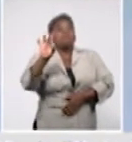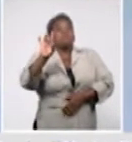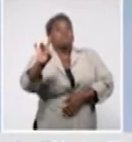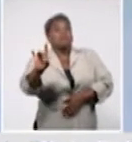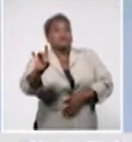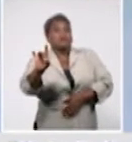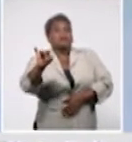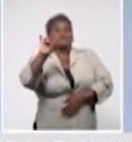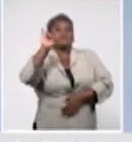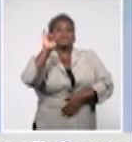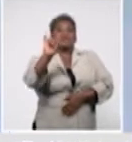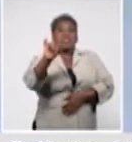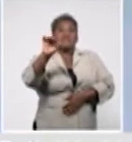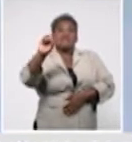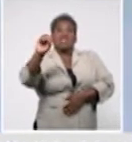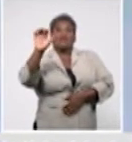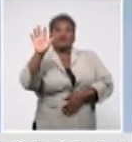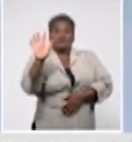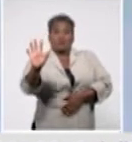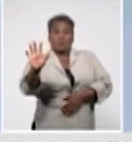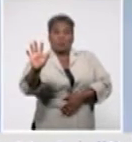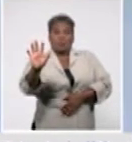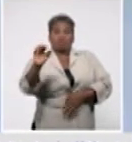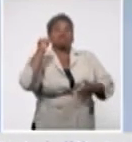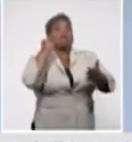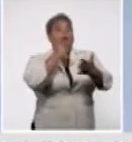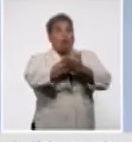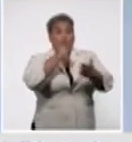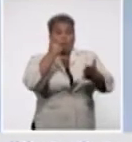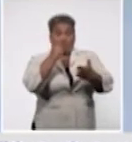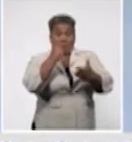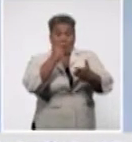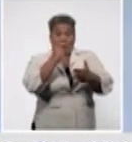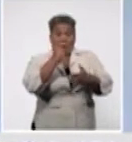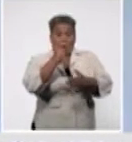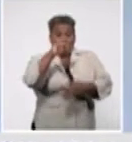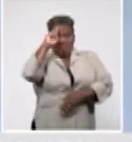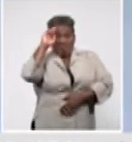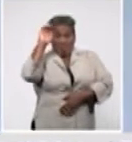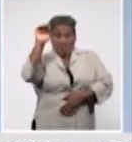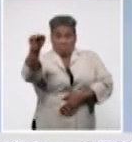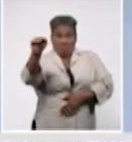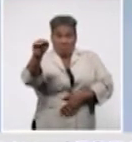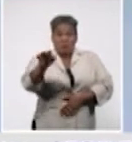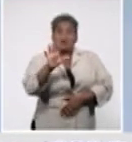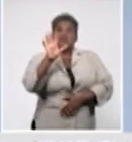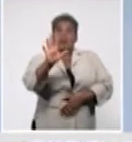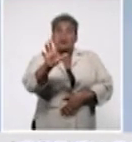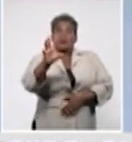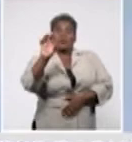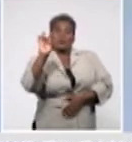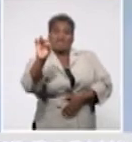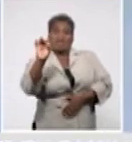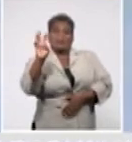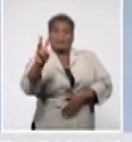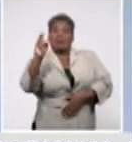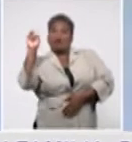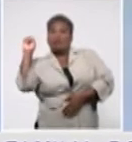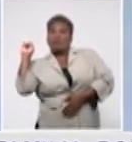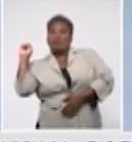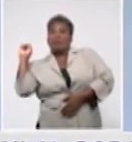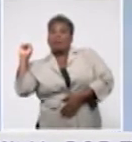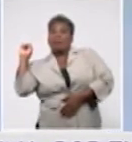are suspected cases, and 573 are confirmed active cases. Yesterday,